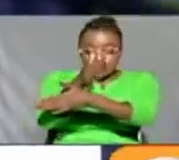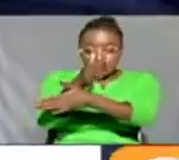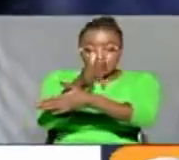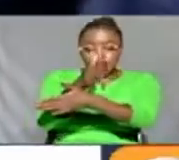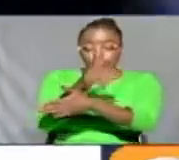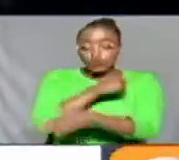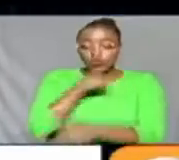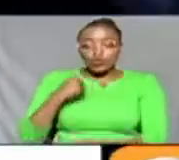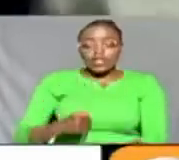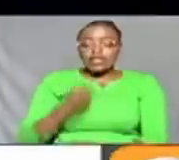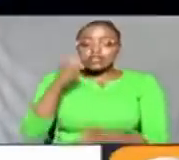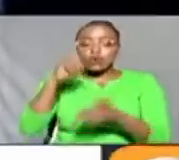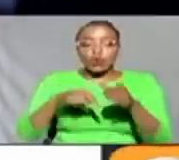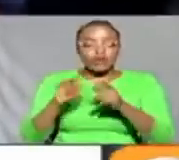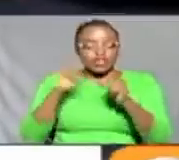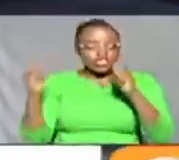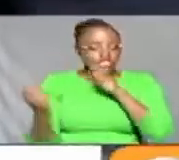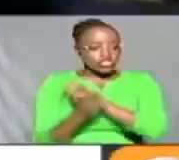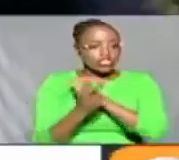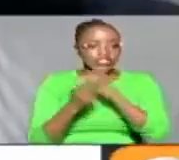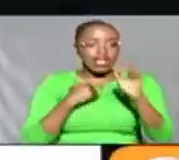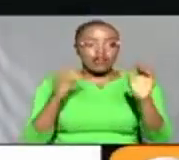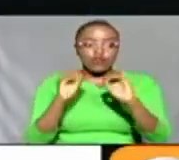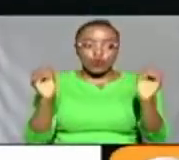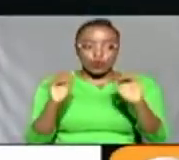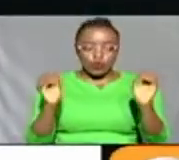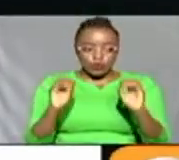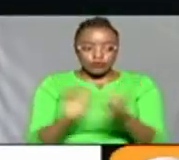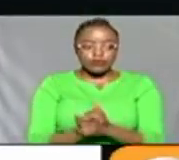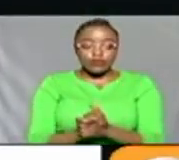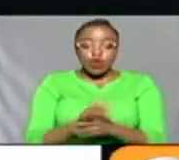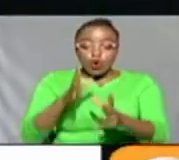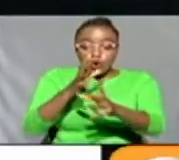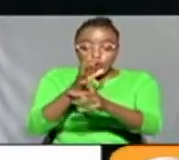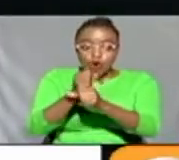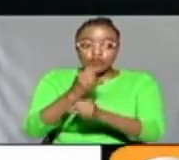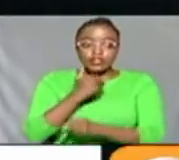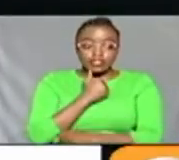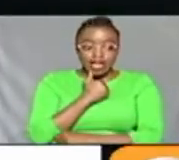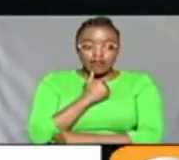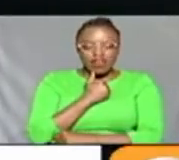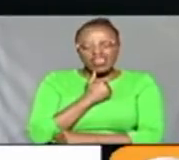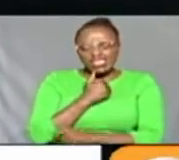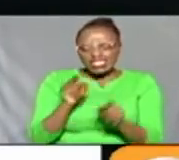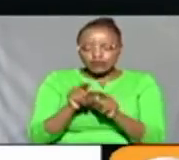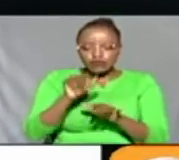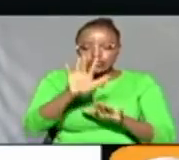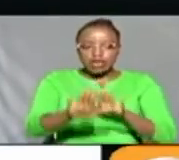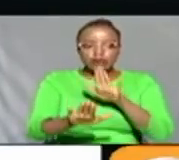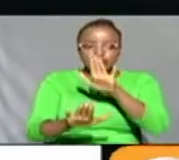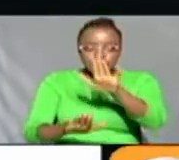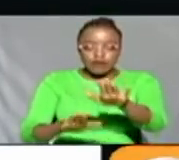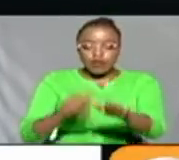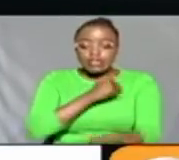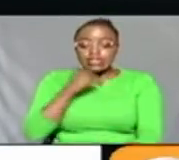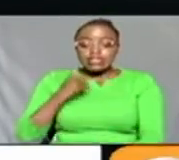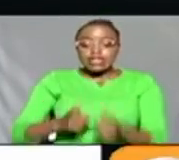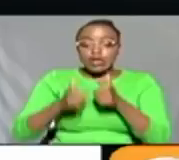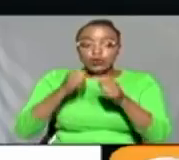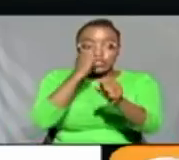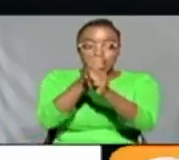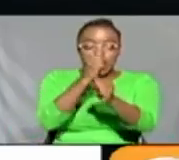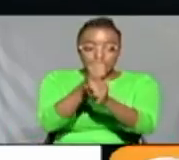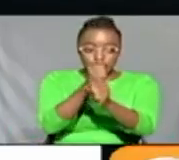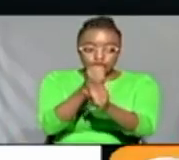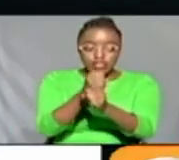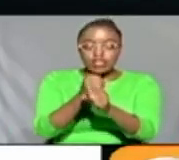Serem, indicating no change in position. Kenya is very confident and grateful for the steps that China has taken, sparing